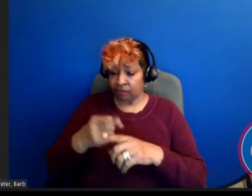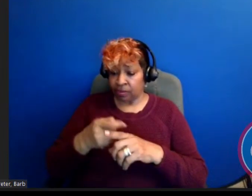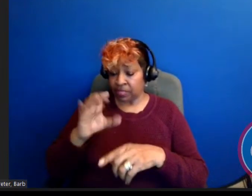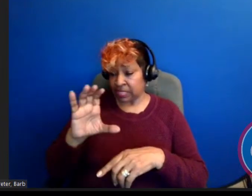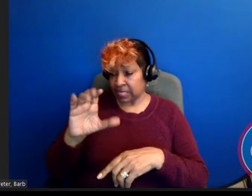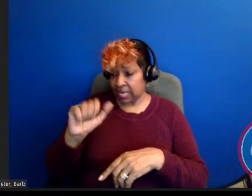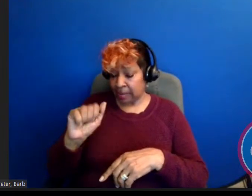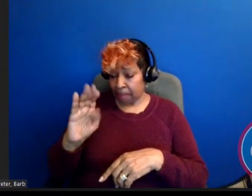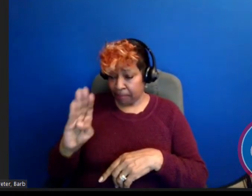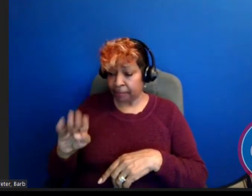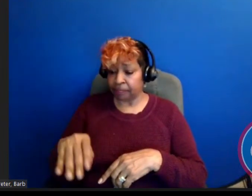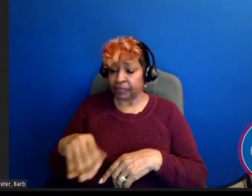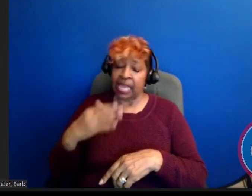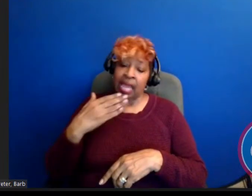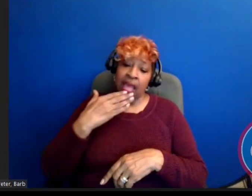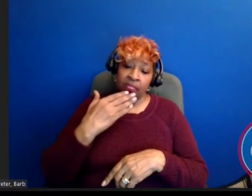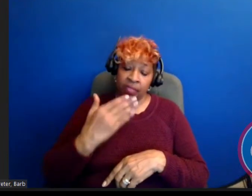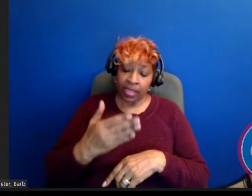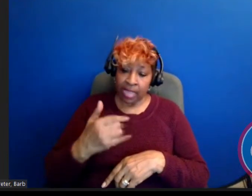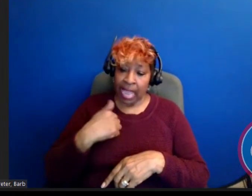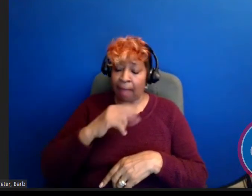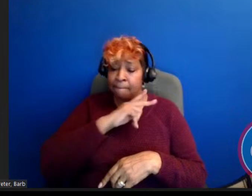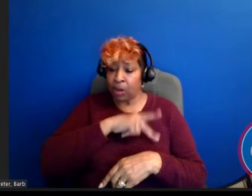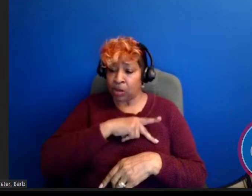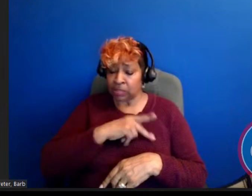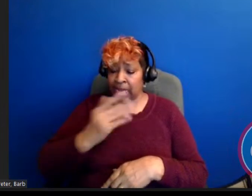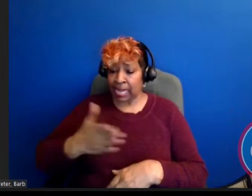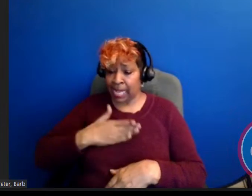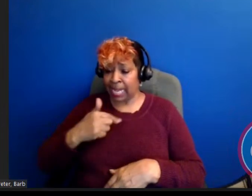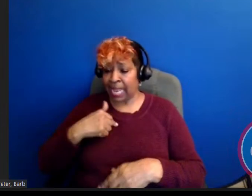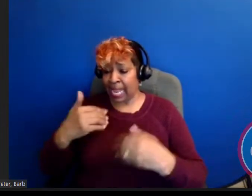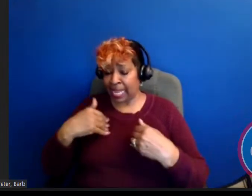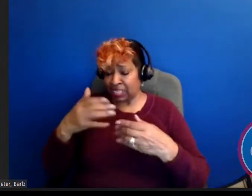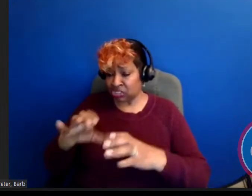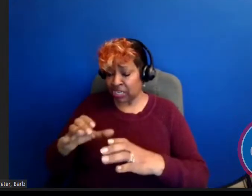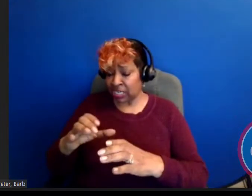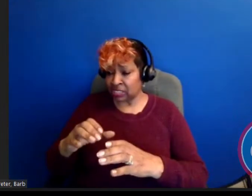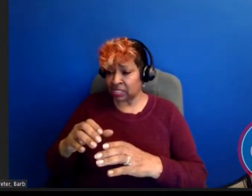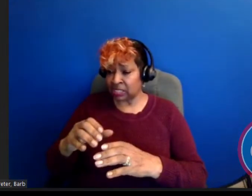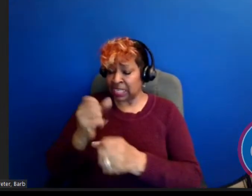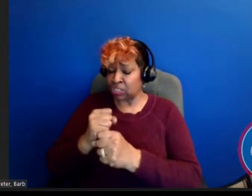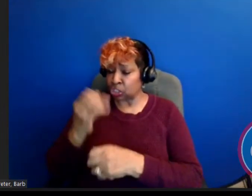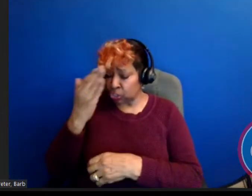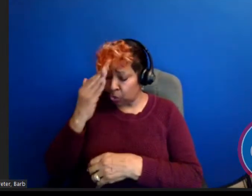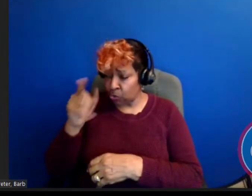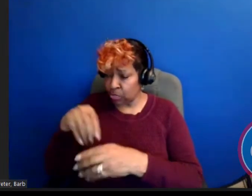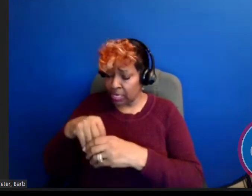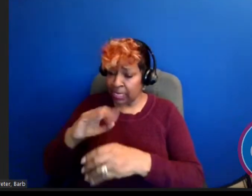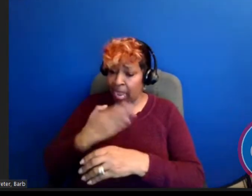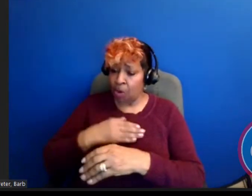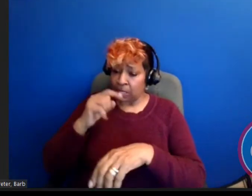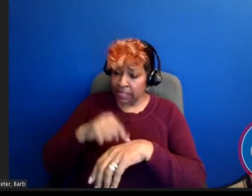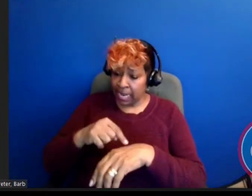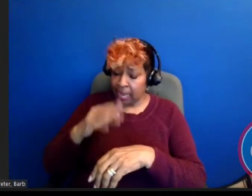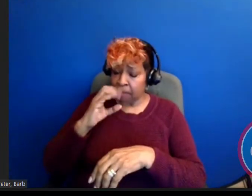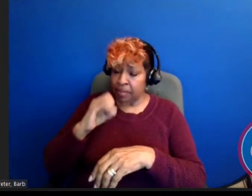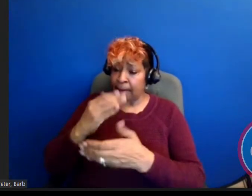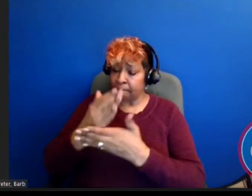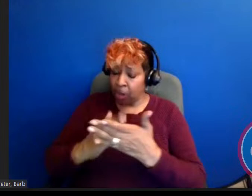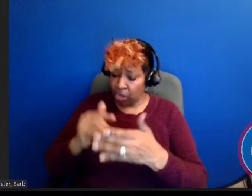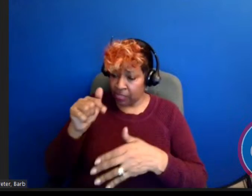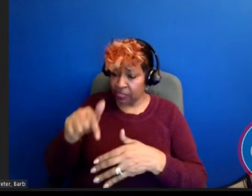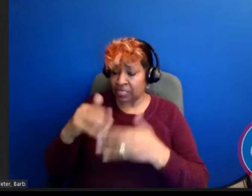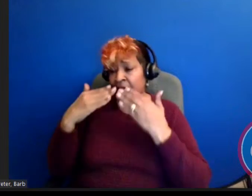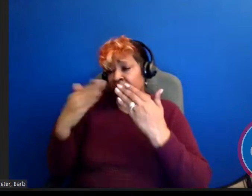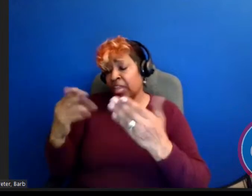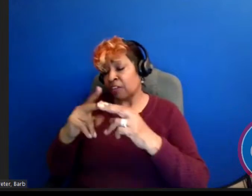you. And I personally am very glad that I've gotten a chance to get to know you a little bit in our time of being a part of this. So thank you very